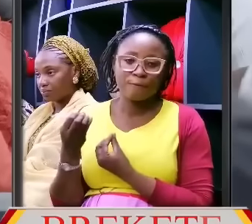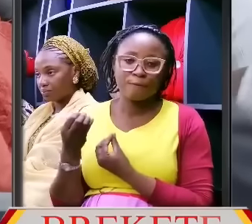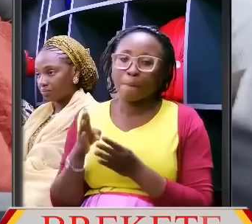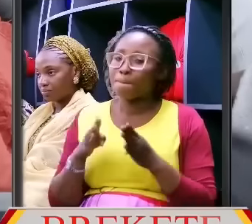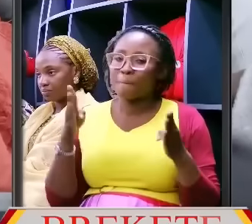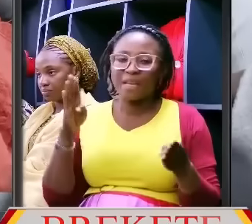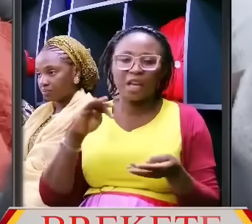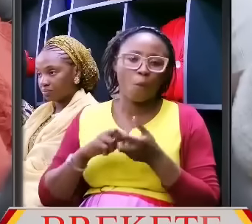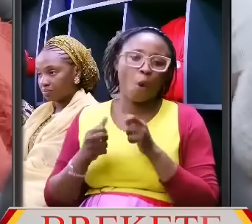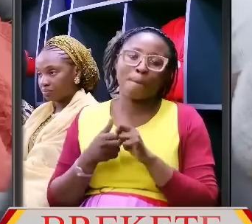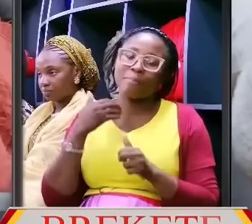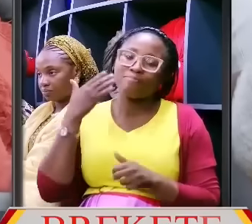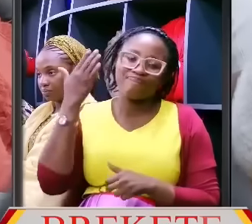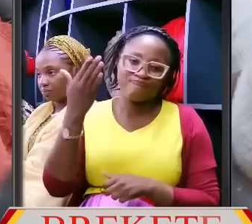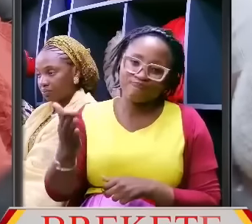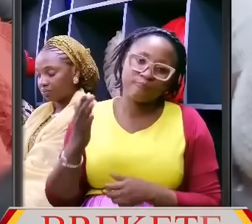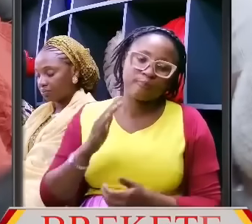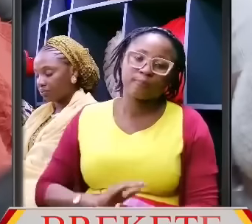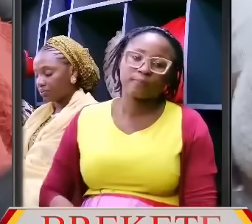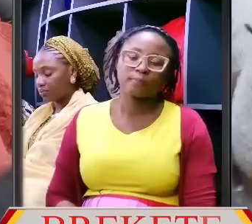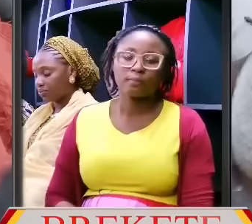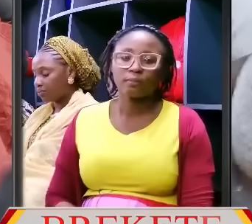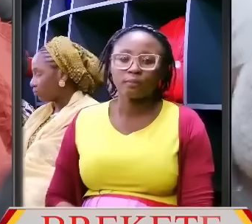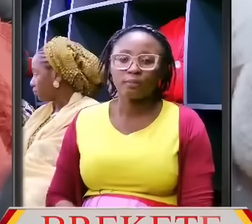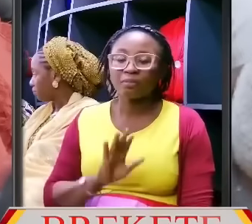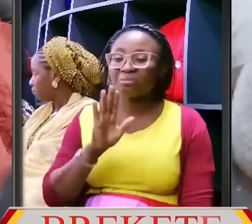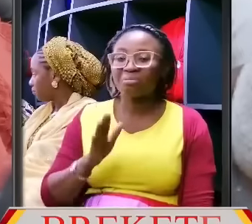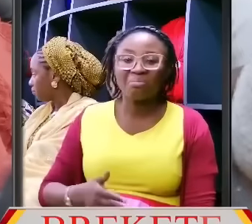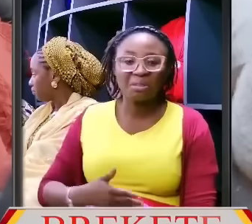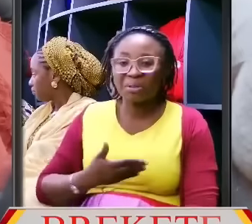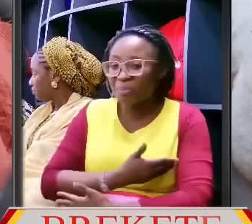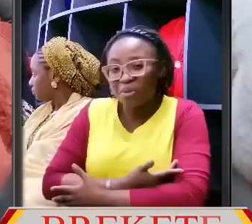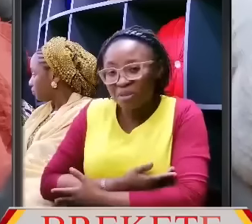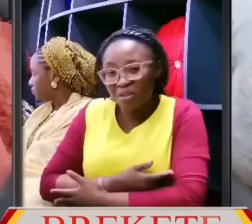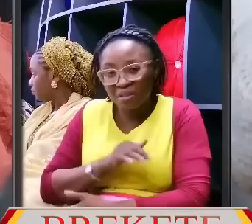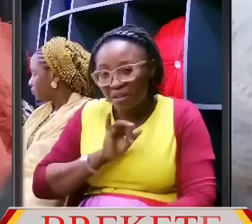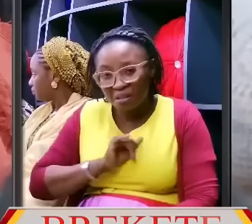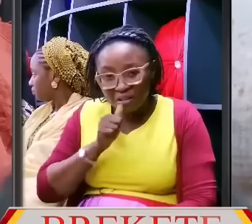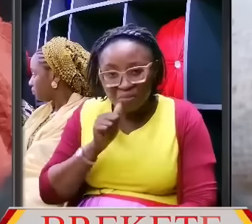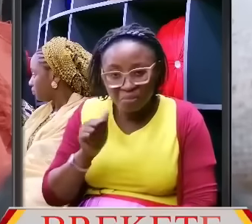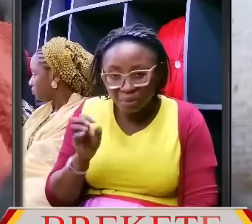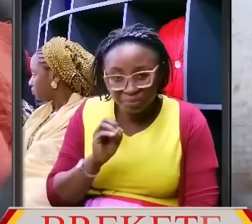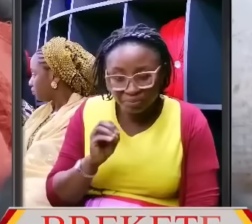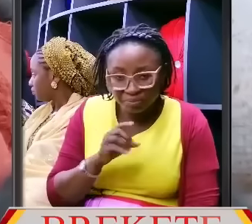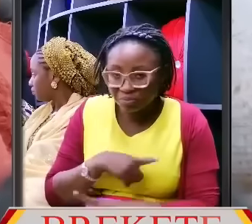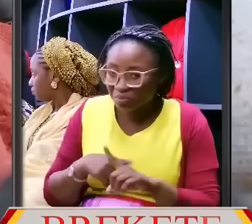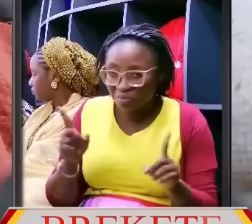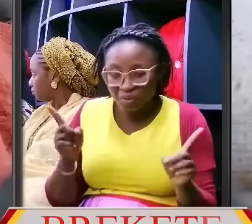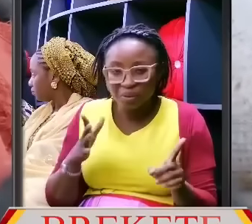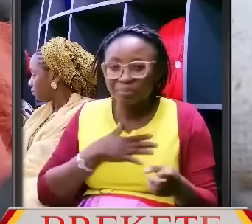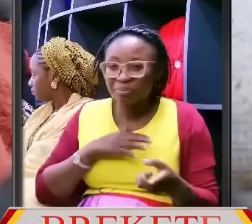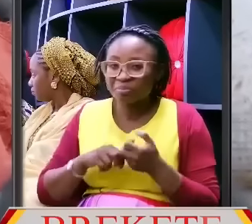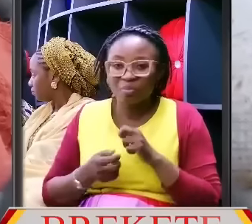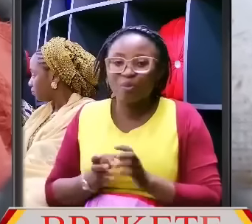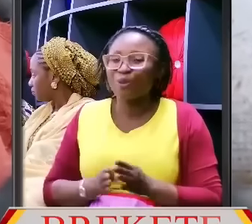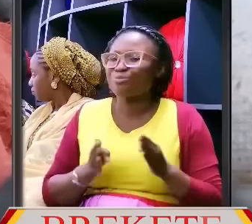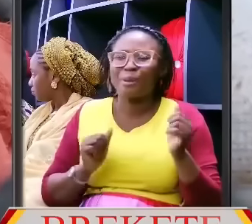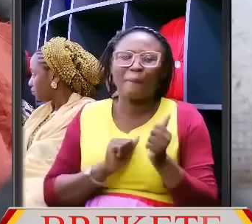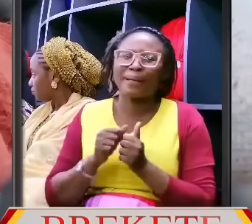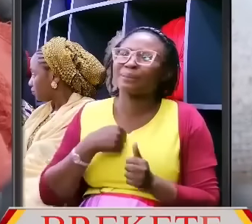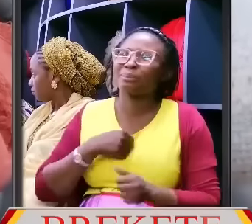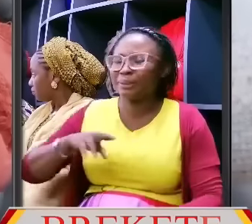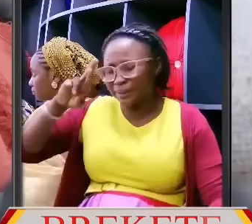Big problem they come. Sir, now your pikin I be, but my problem big